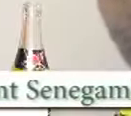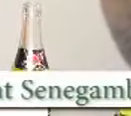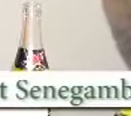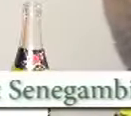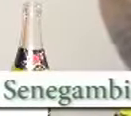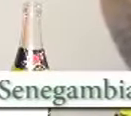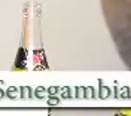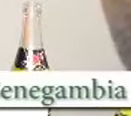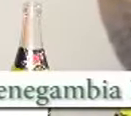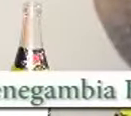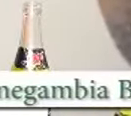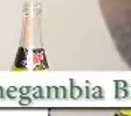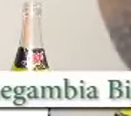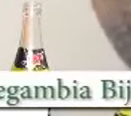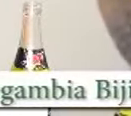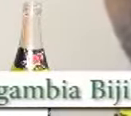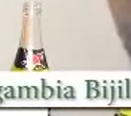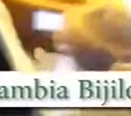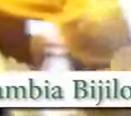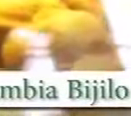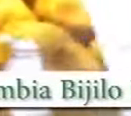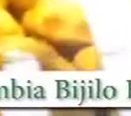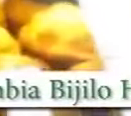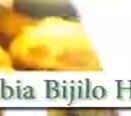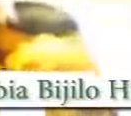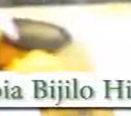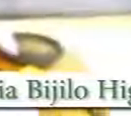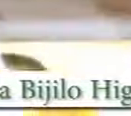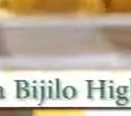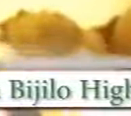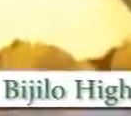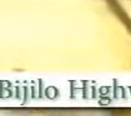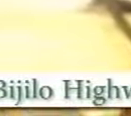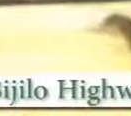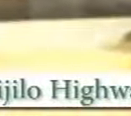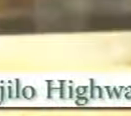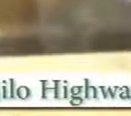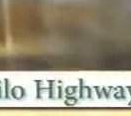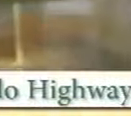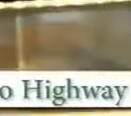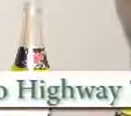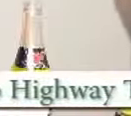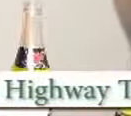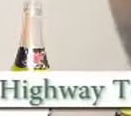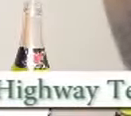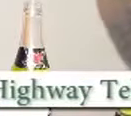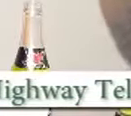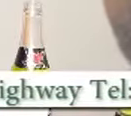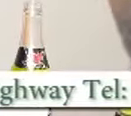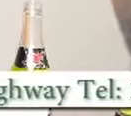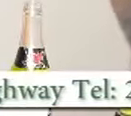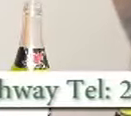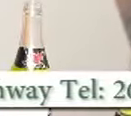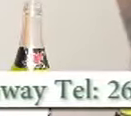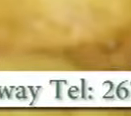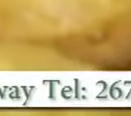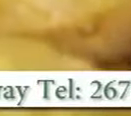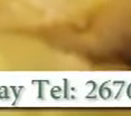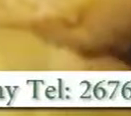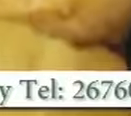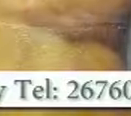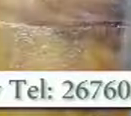ka domoro ki janni adi manda wala de té ka we bijélé anim fanan ka fadi jang ikono e fa e ka fa min